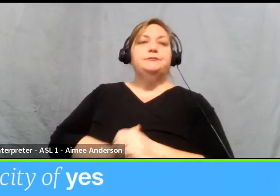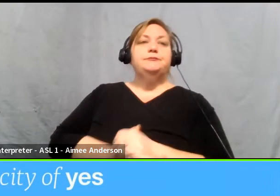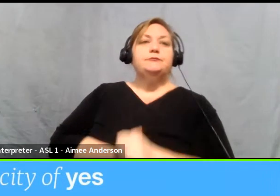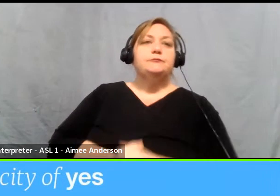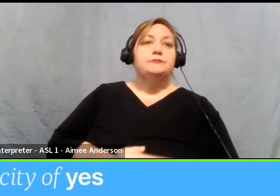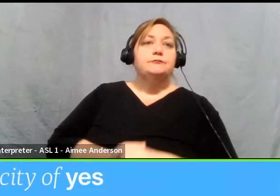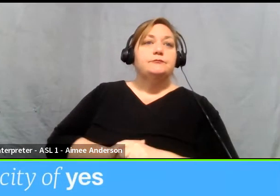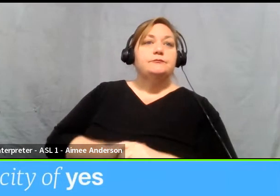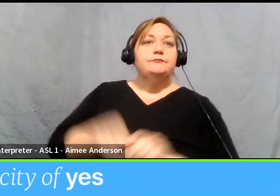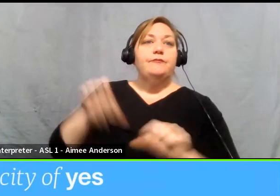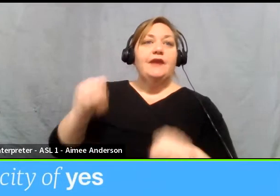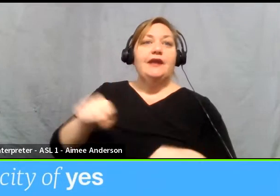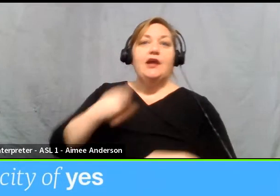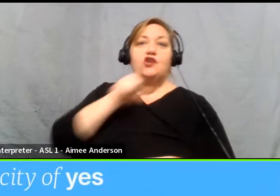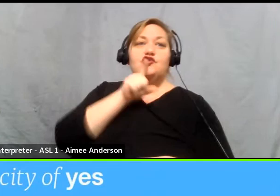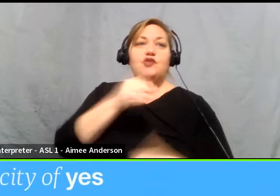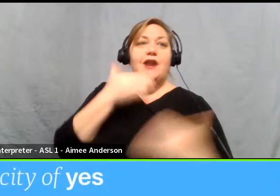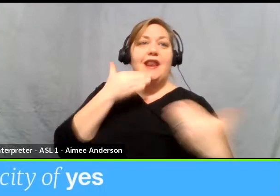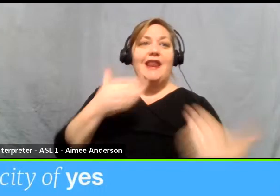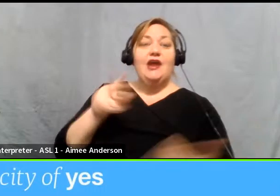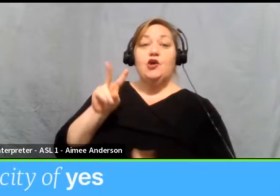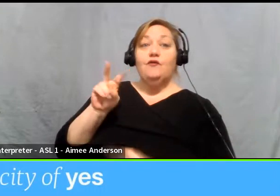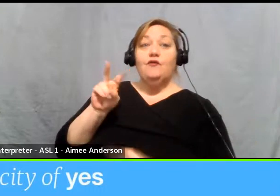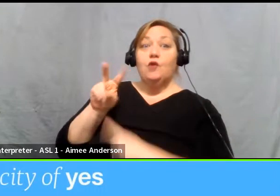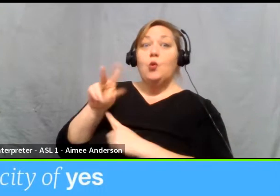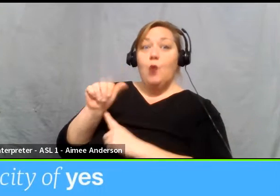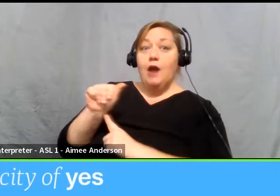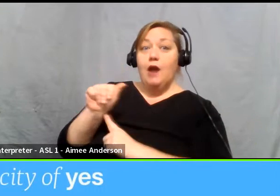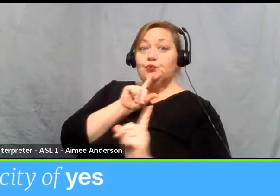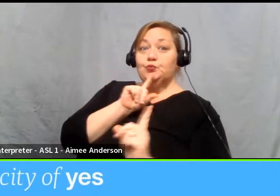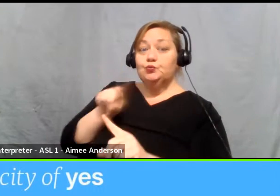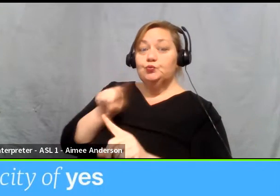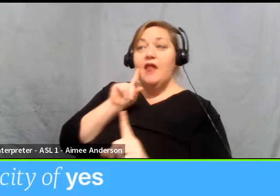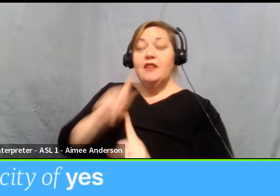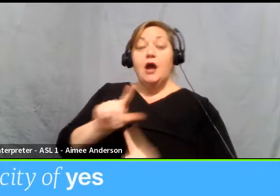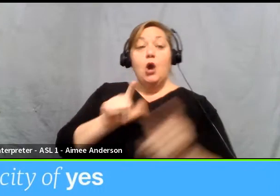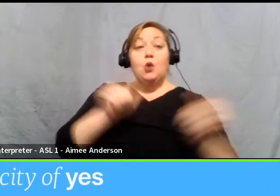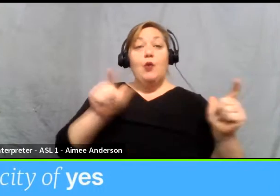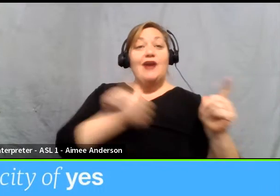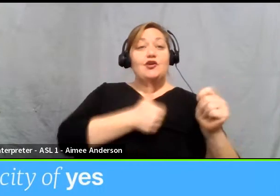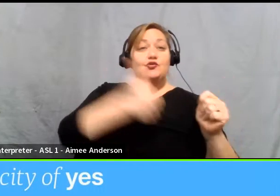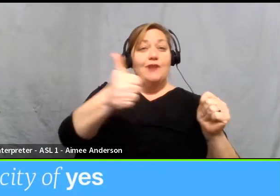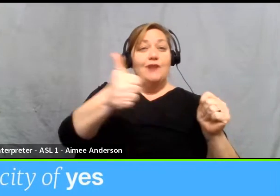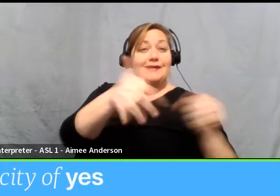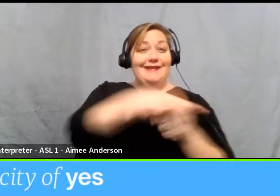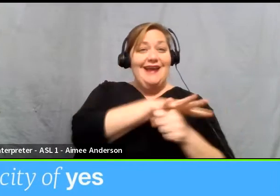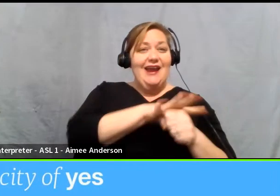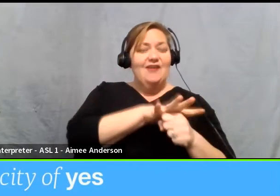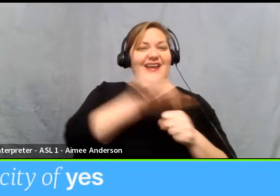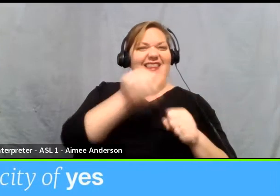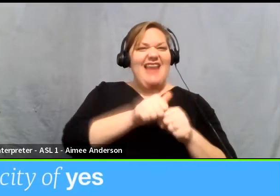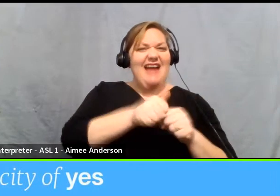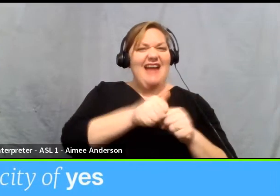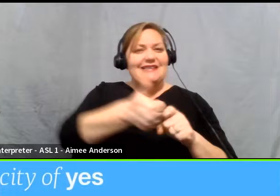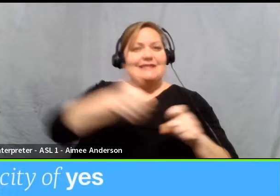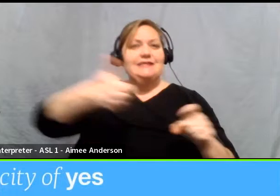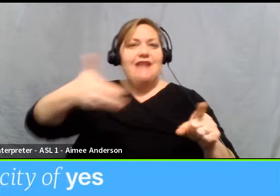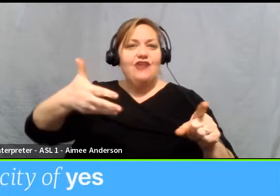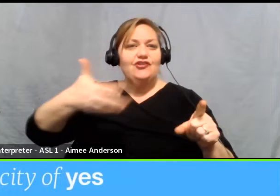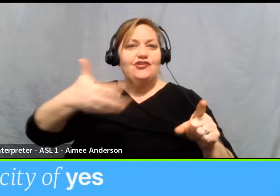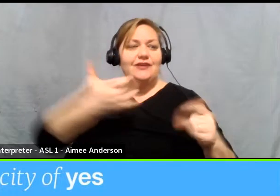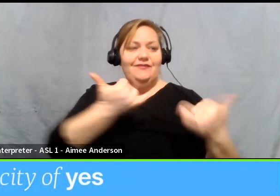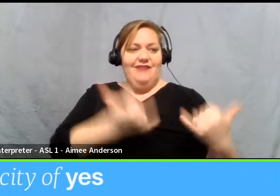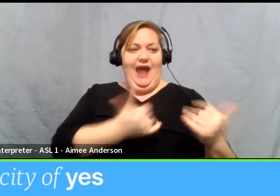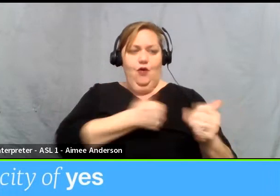Yeah, sure. Thanks for those questions. So the Greater Transit-Oriented Development Area is an extension of the existing transit zone, which is the part of our city that